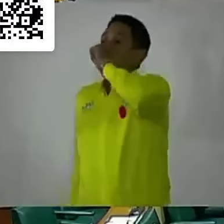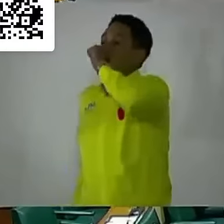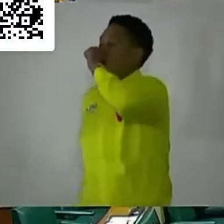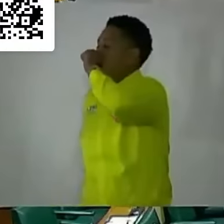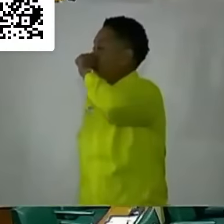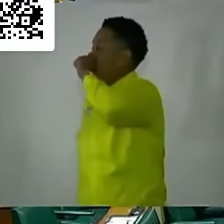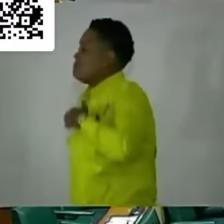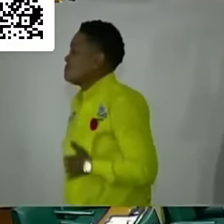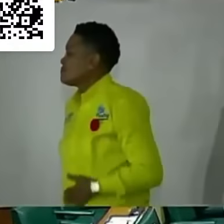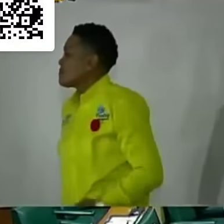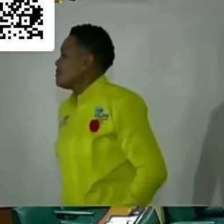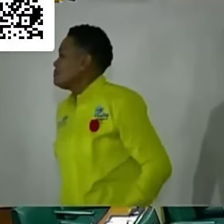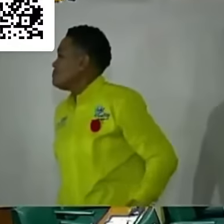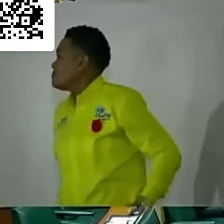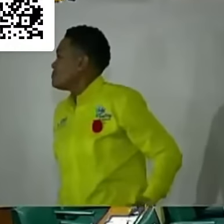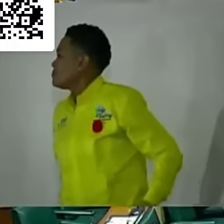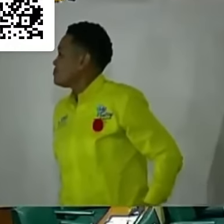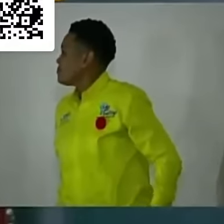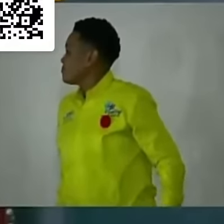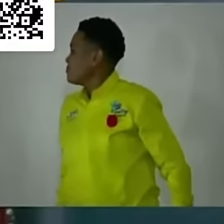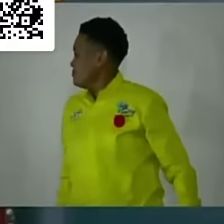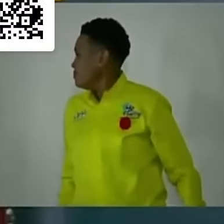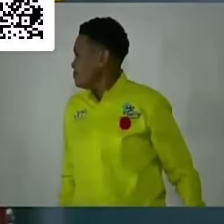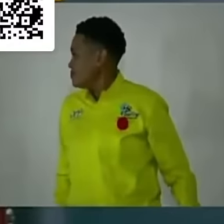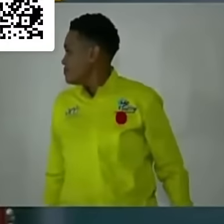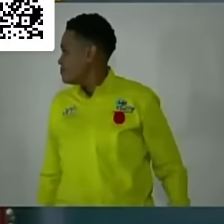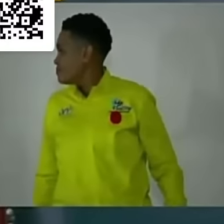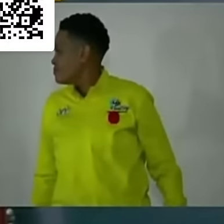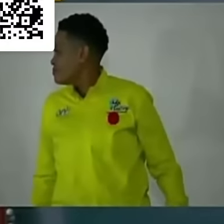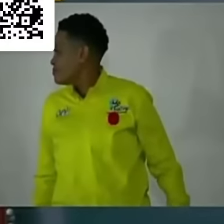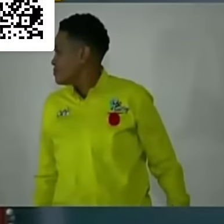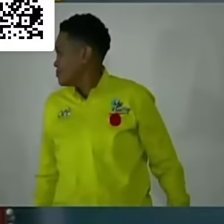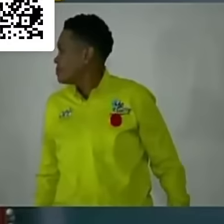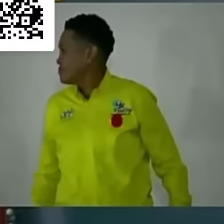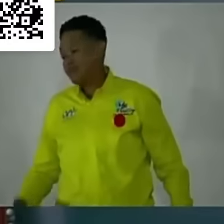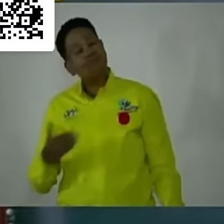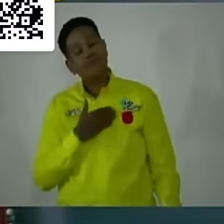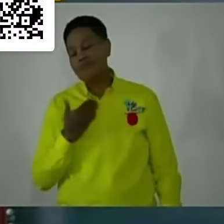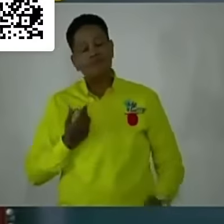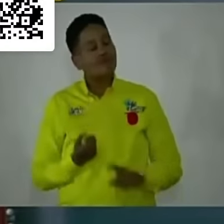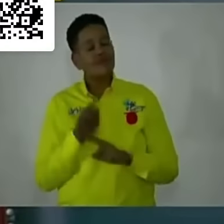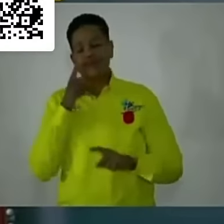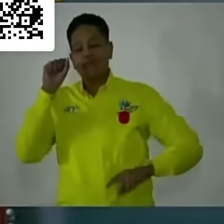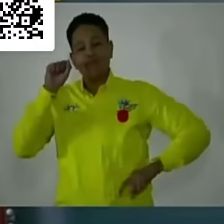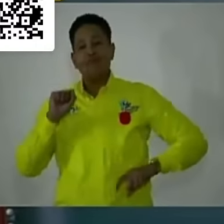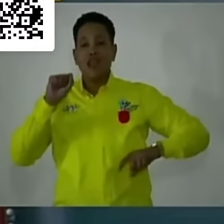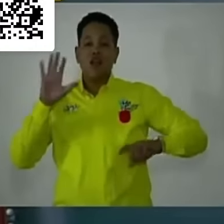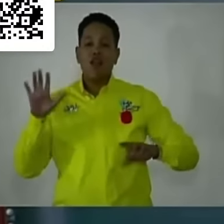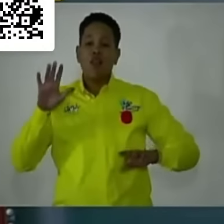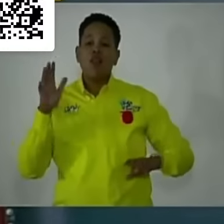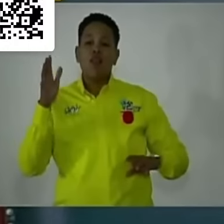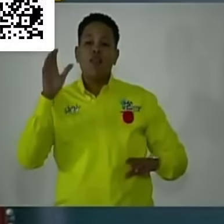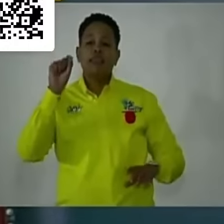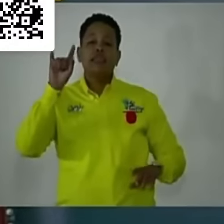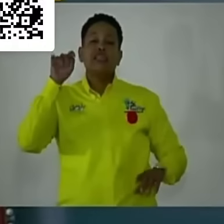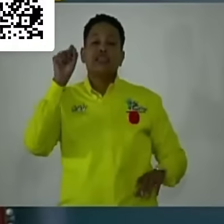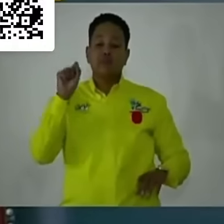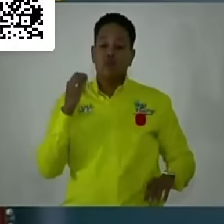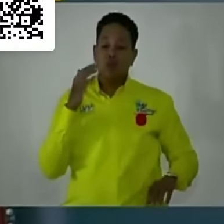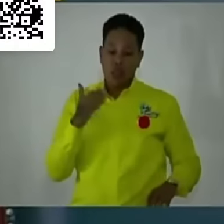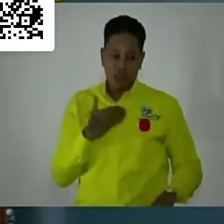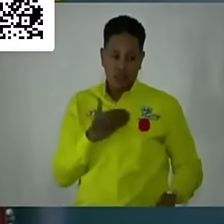So the member from St. James South, you're acknowledged. Please turn your mic on. Thank you very much,